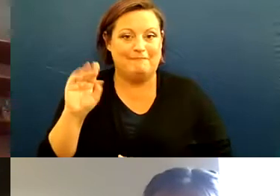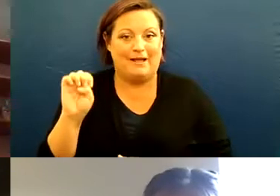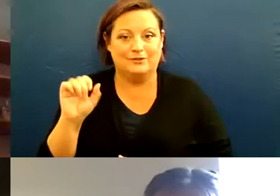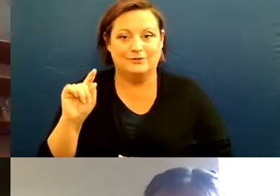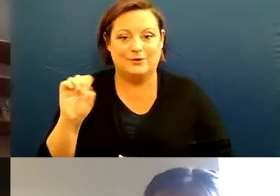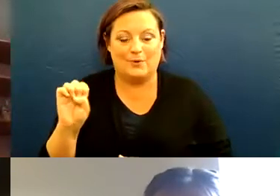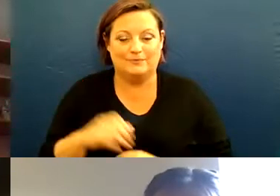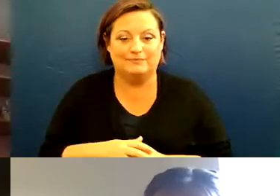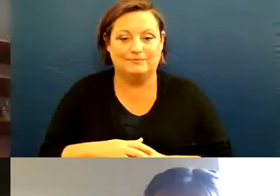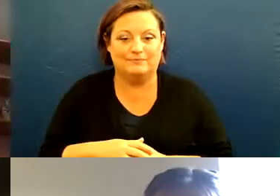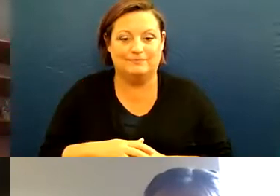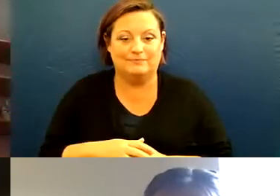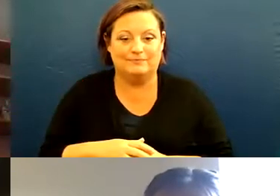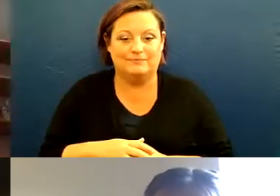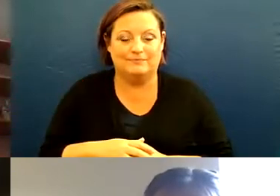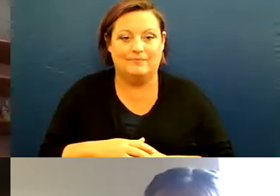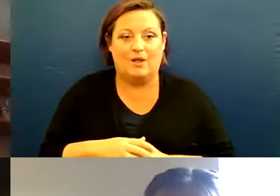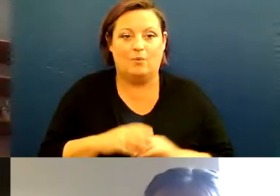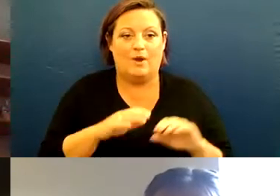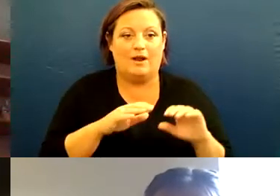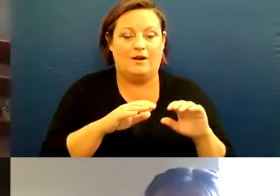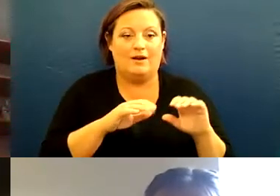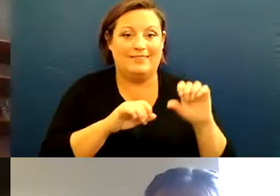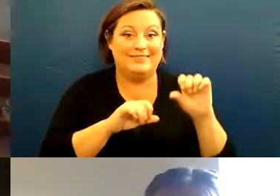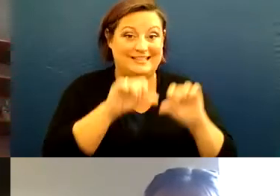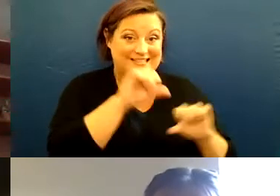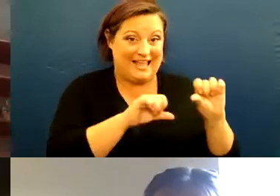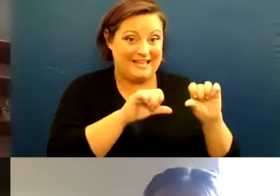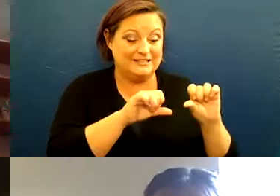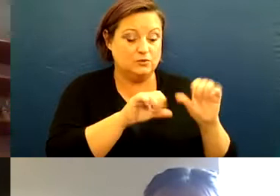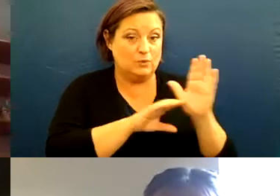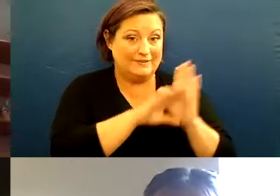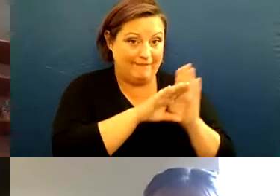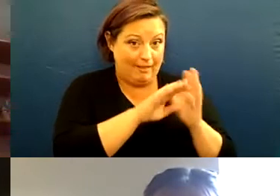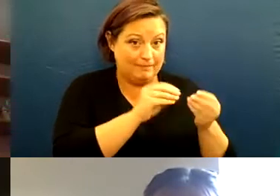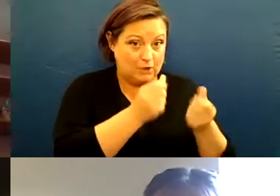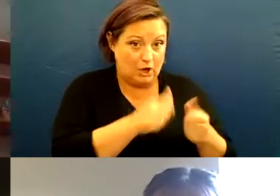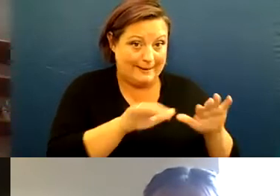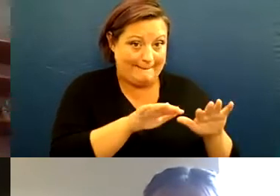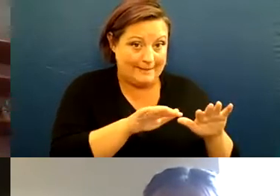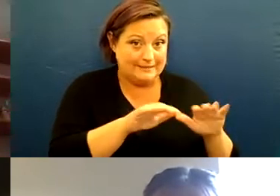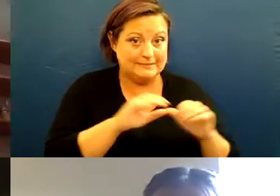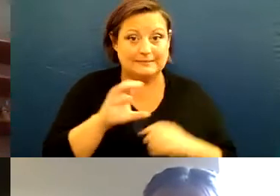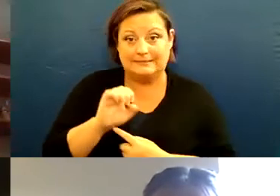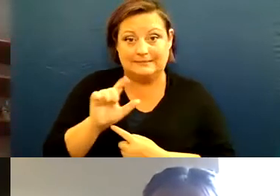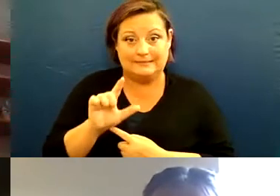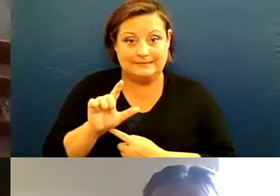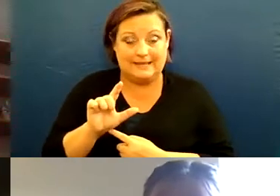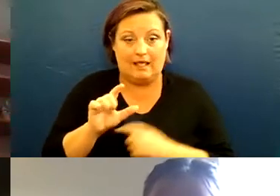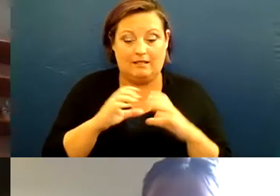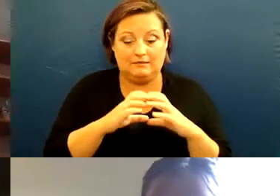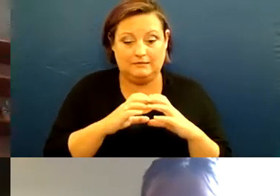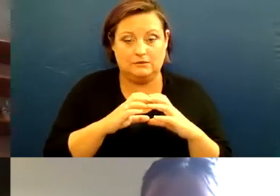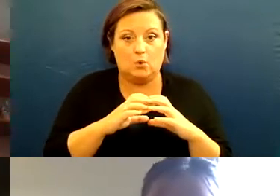that the science was developed on campus. The cells were removed from